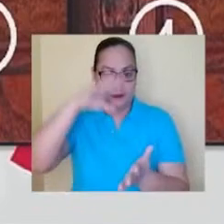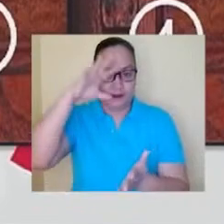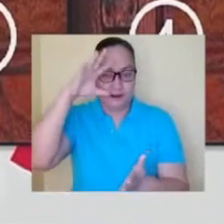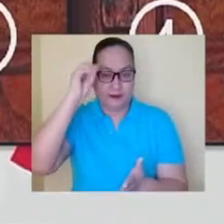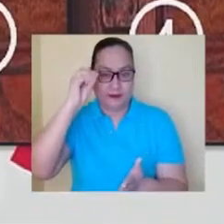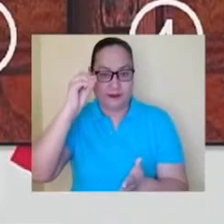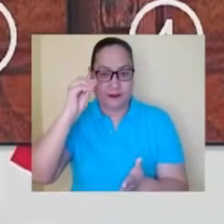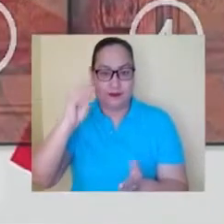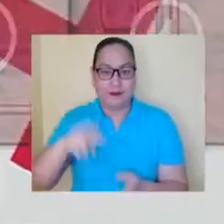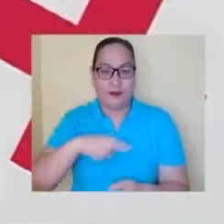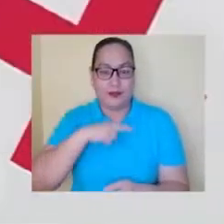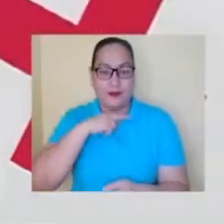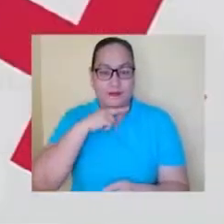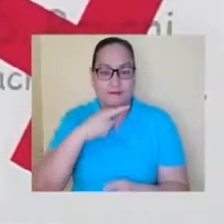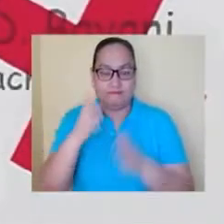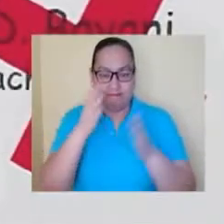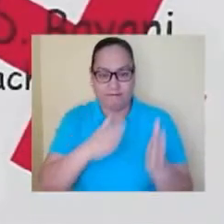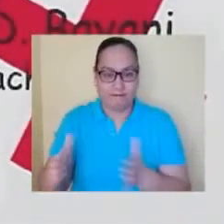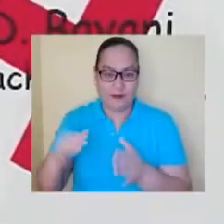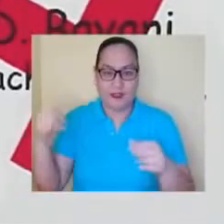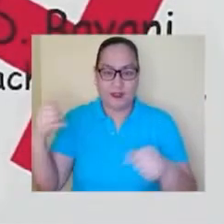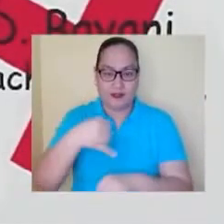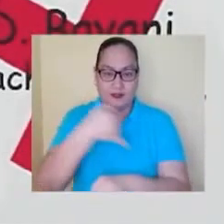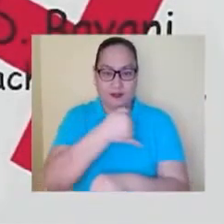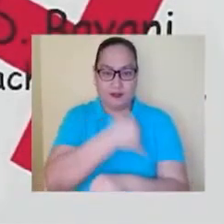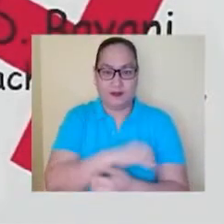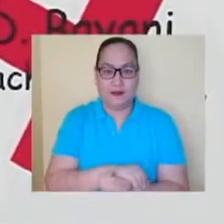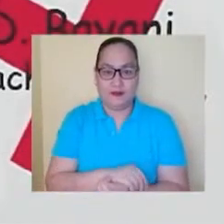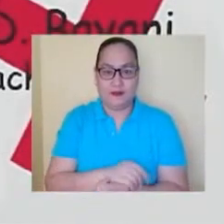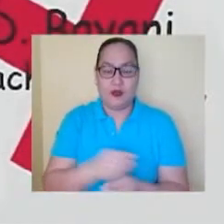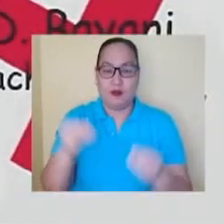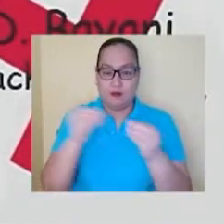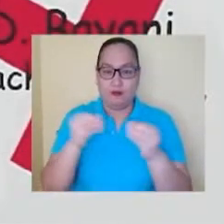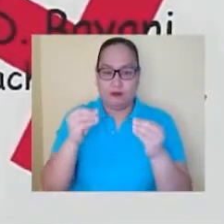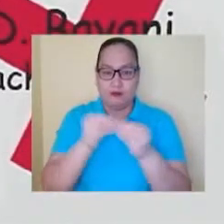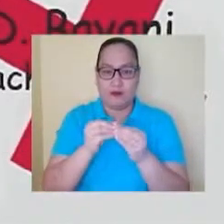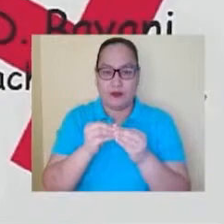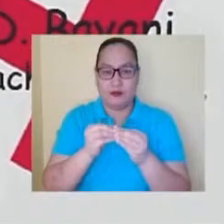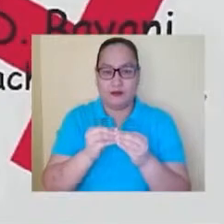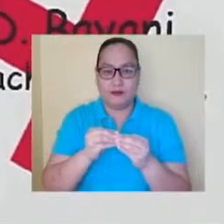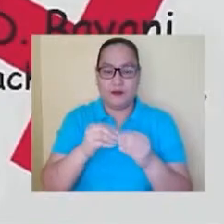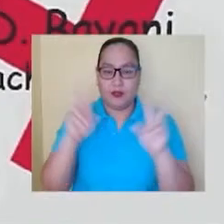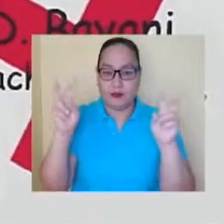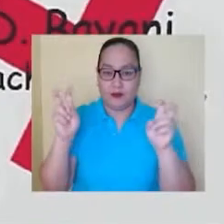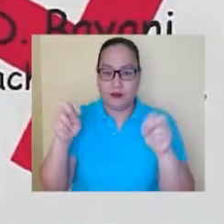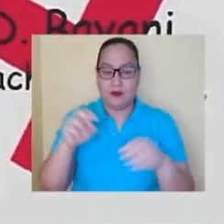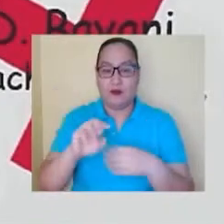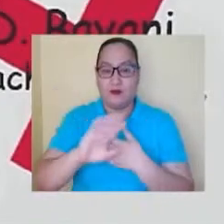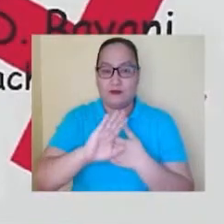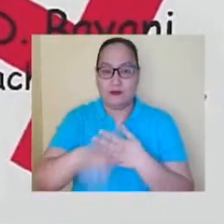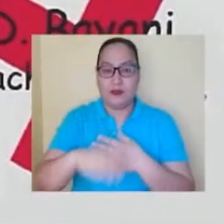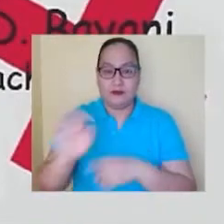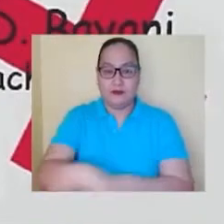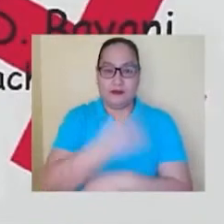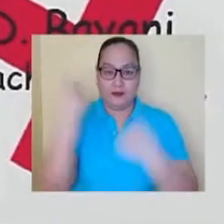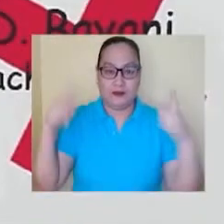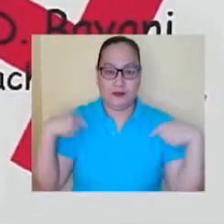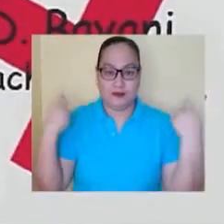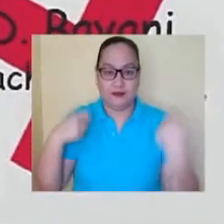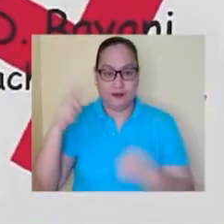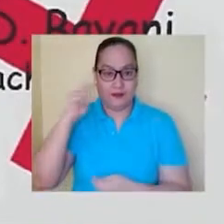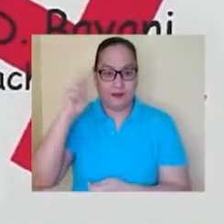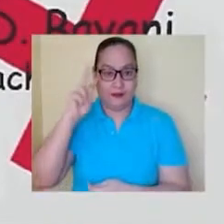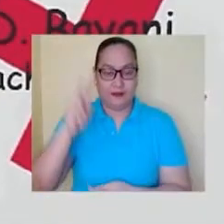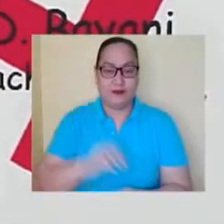learn about unintentional injuries. Let us find out more about this topic when FerNanDino Teens TV